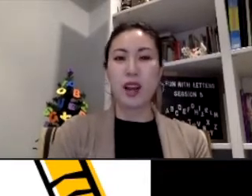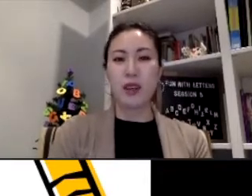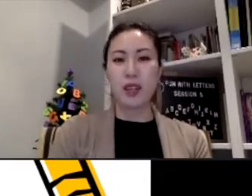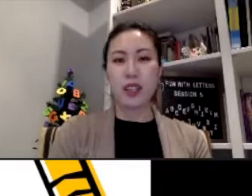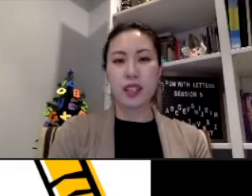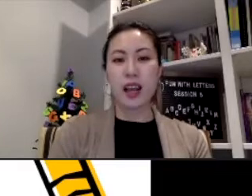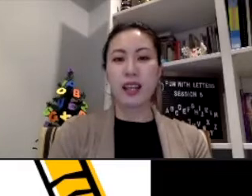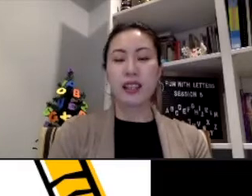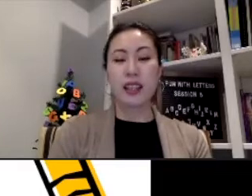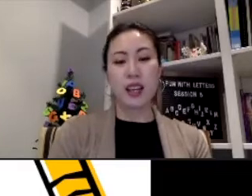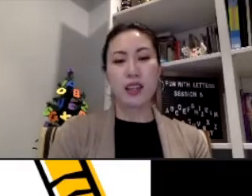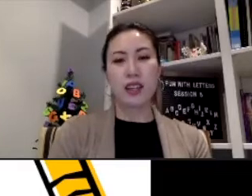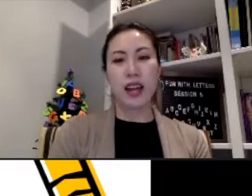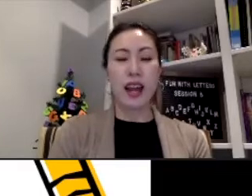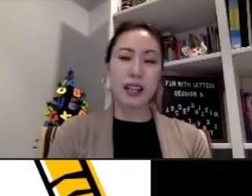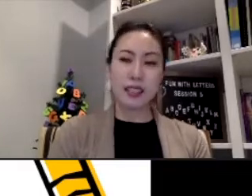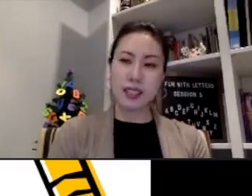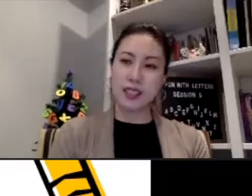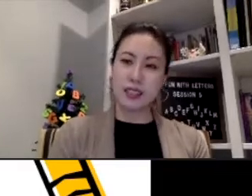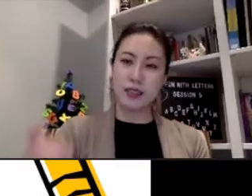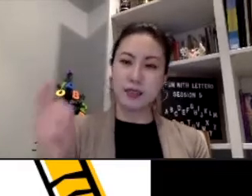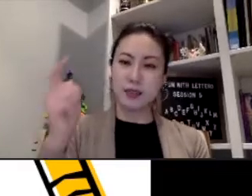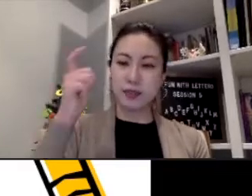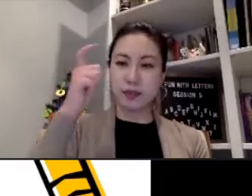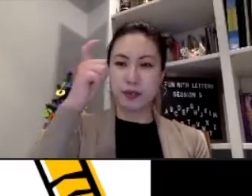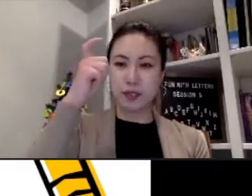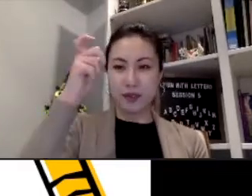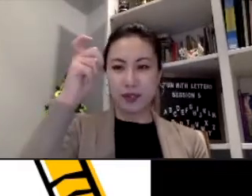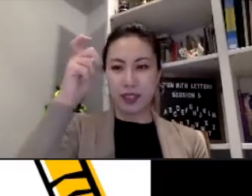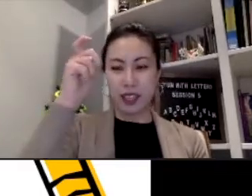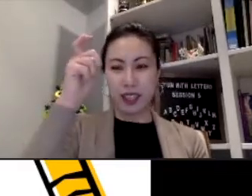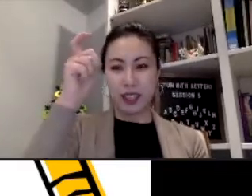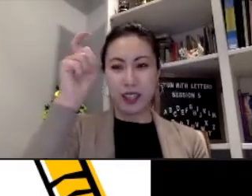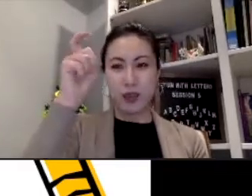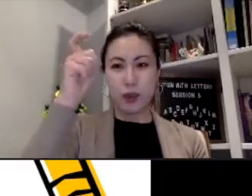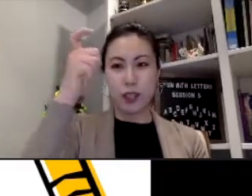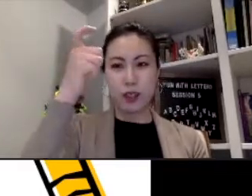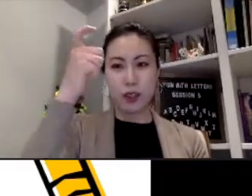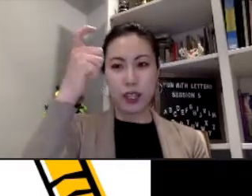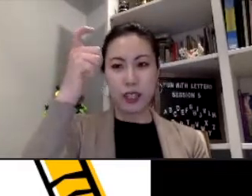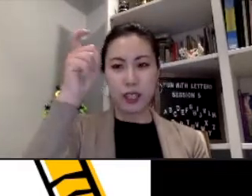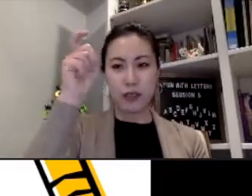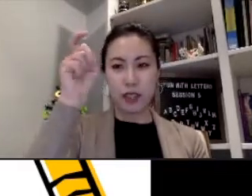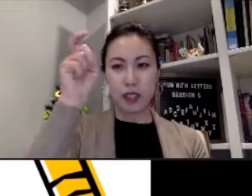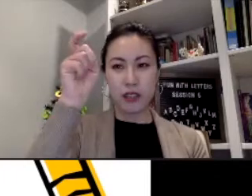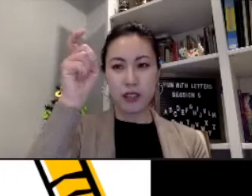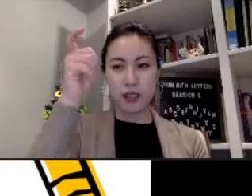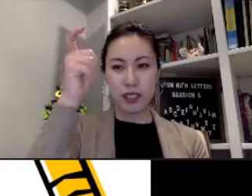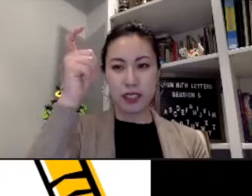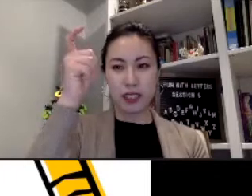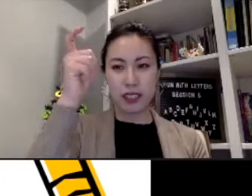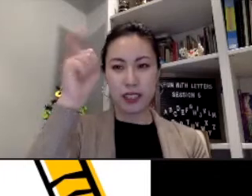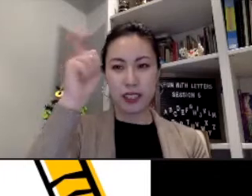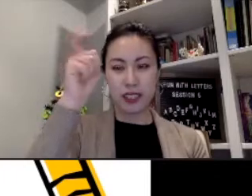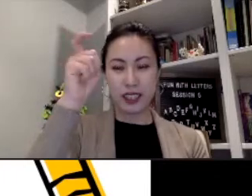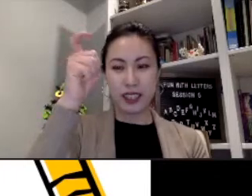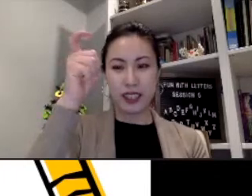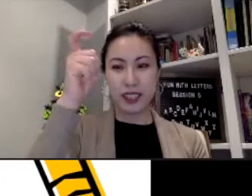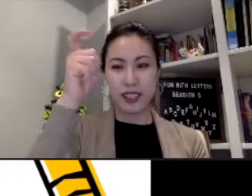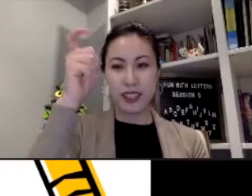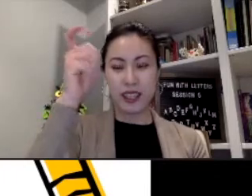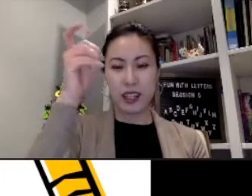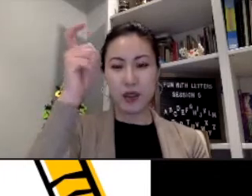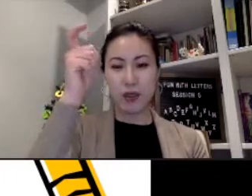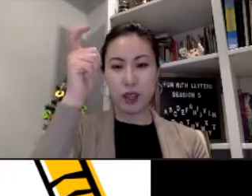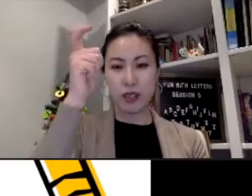Here's how you're going to sign letter X. You're going to wiggle your index finger like